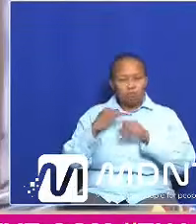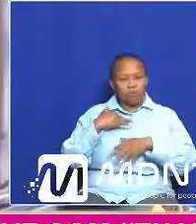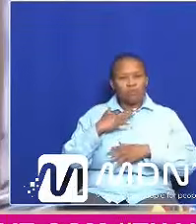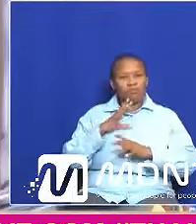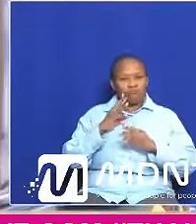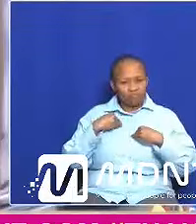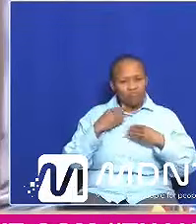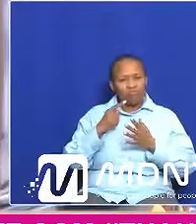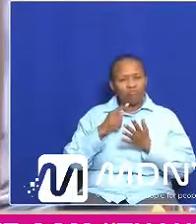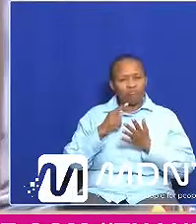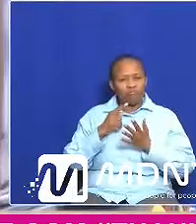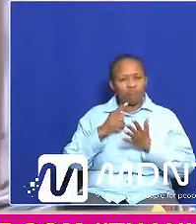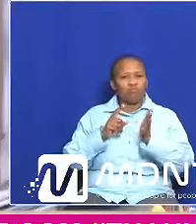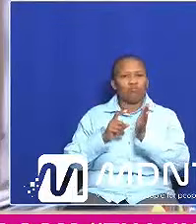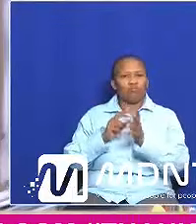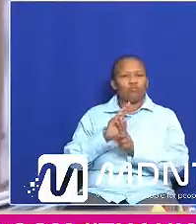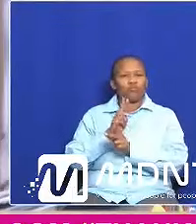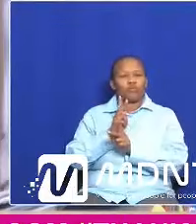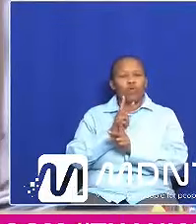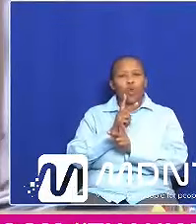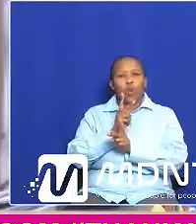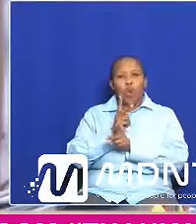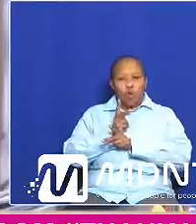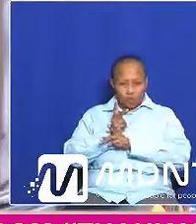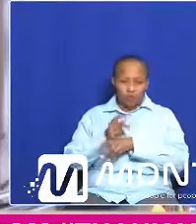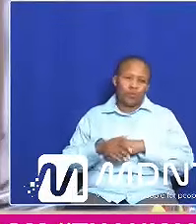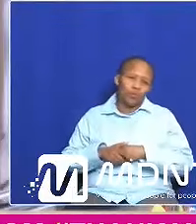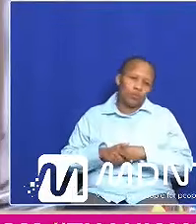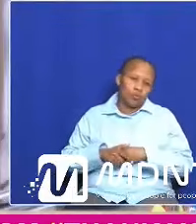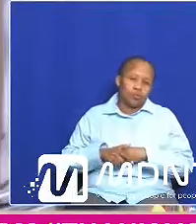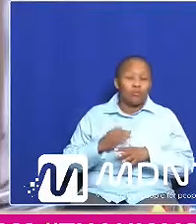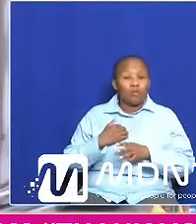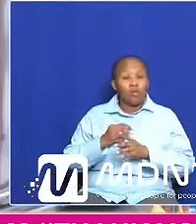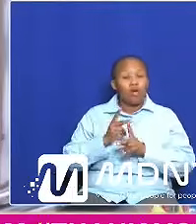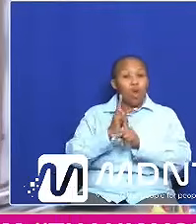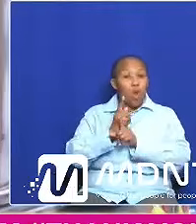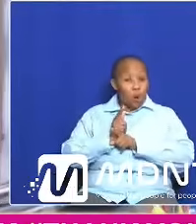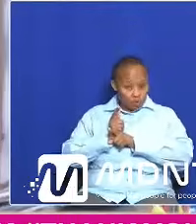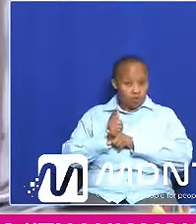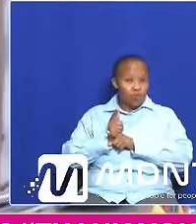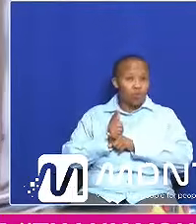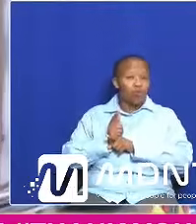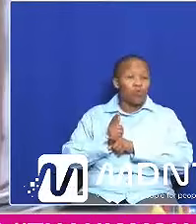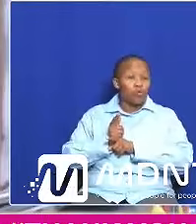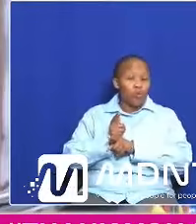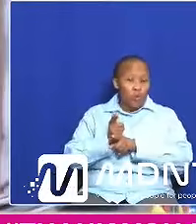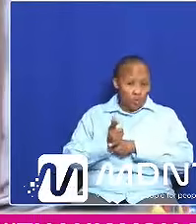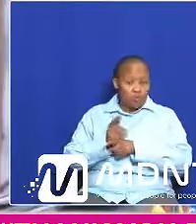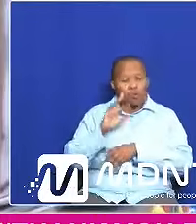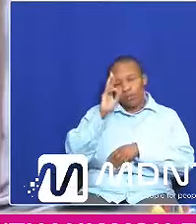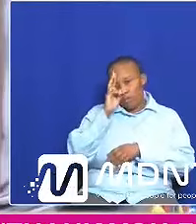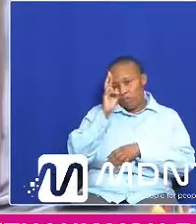So all along we have referred to it as a loan agreement. You recall on the 21st, we actually drew a